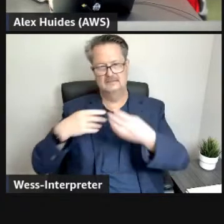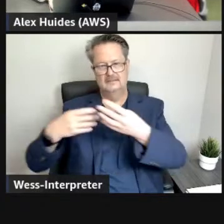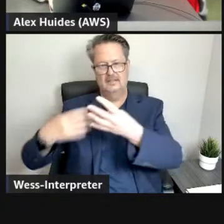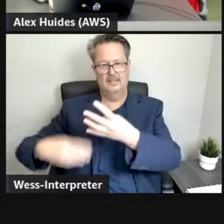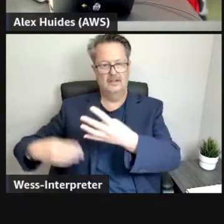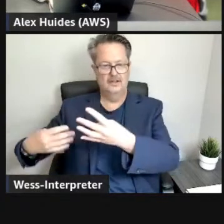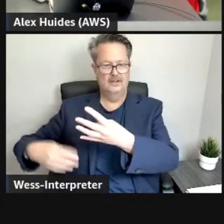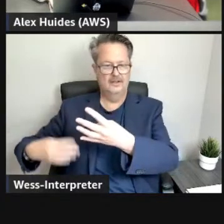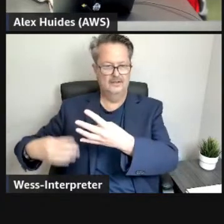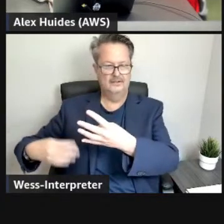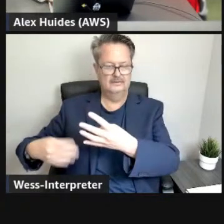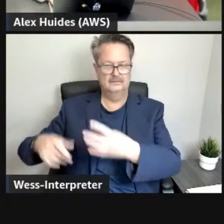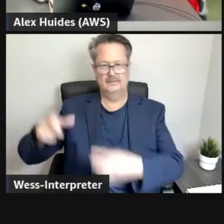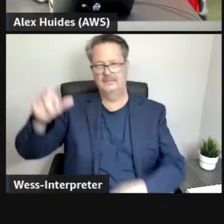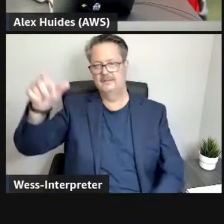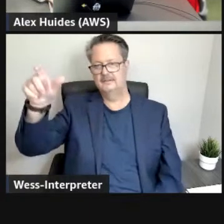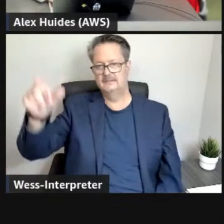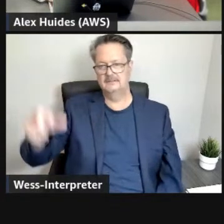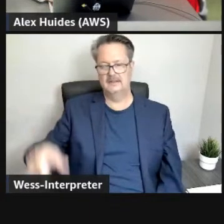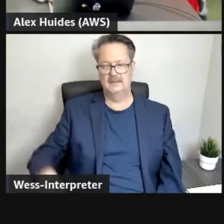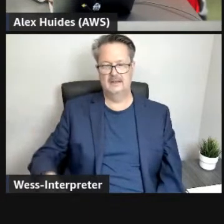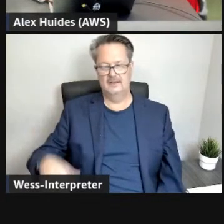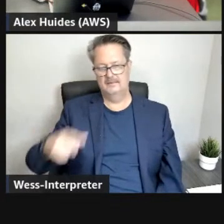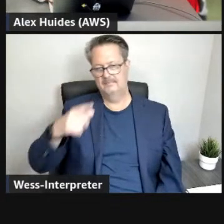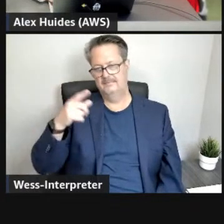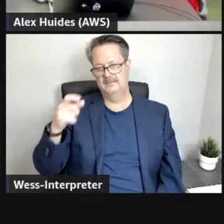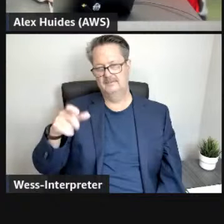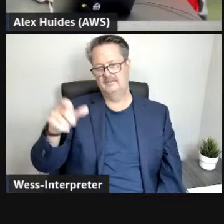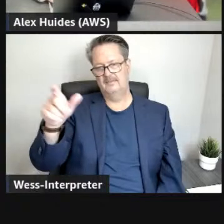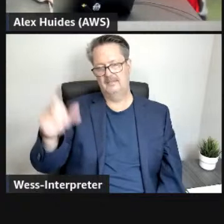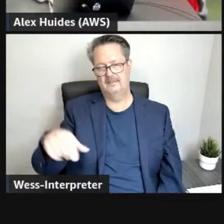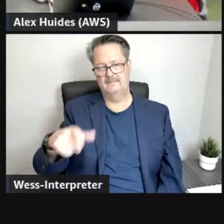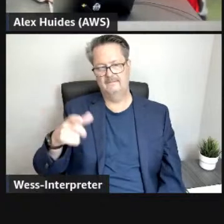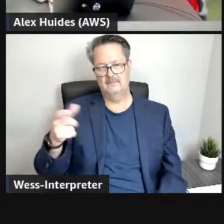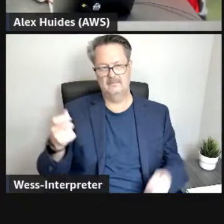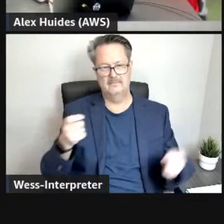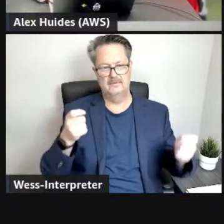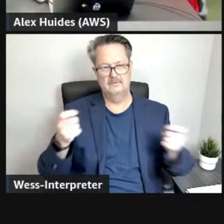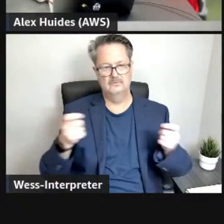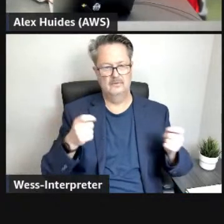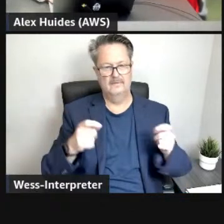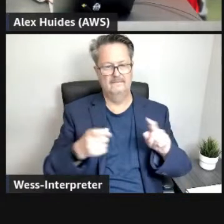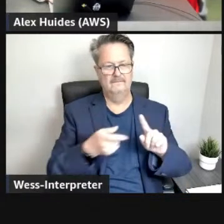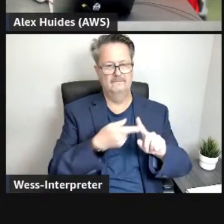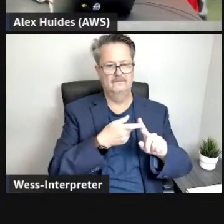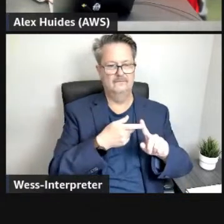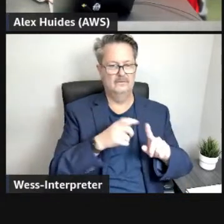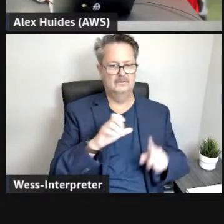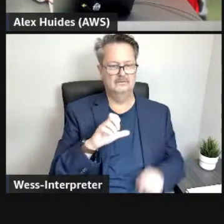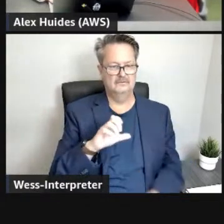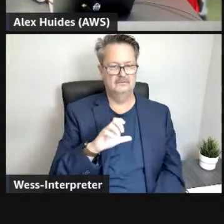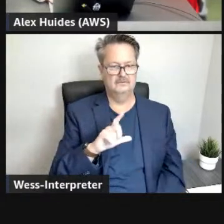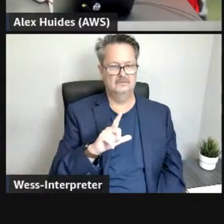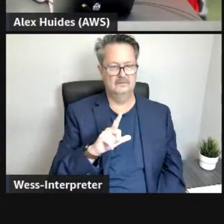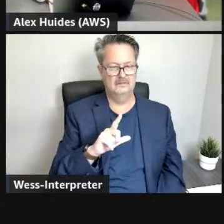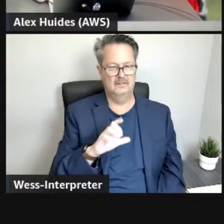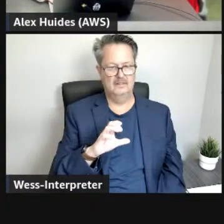the side because these logs are from the controller in the first cluster.